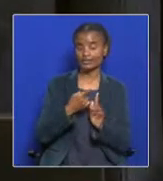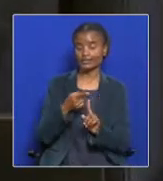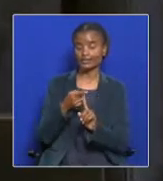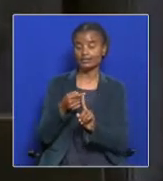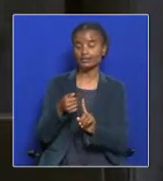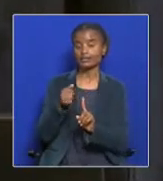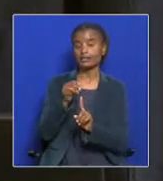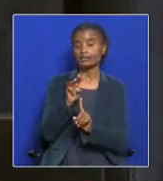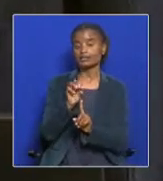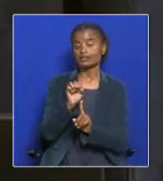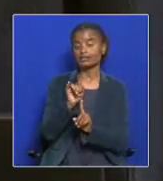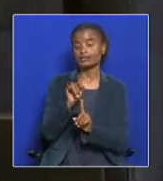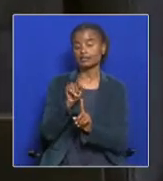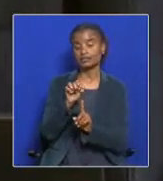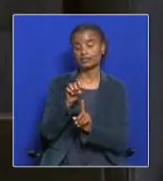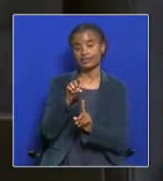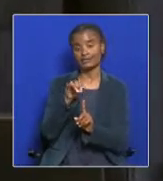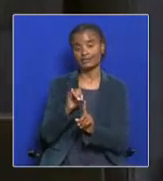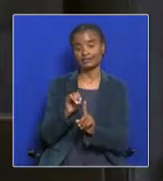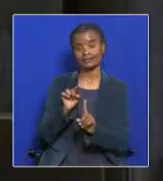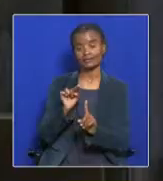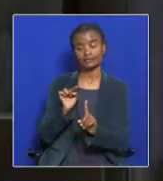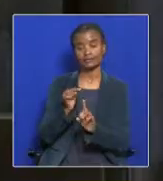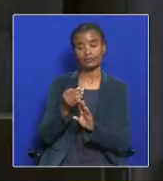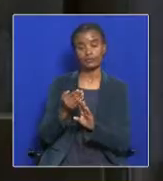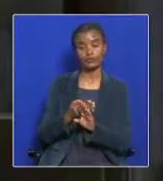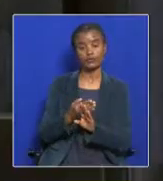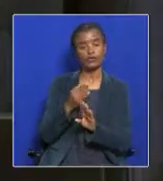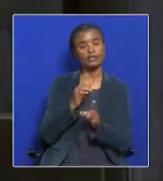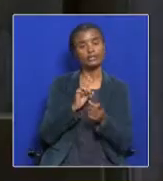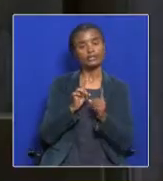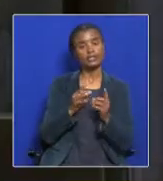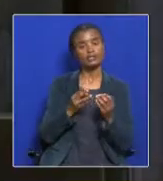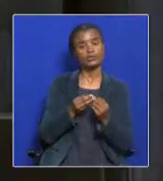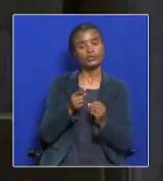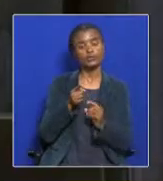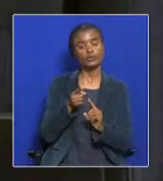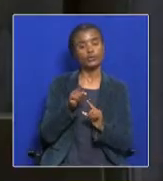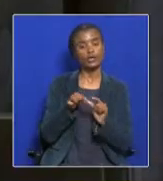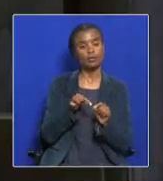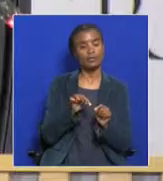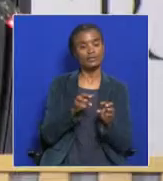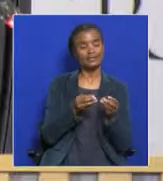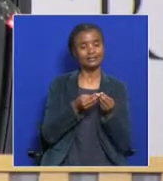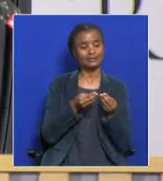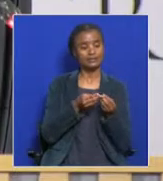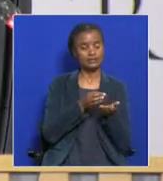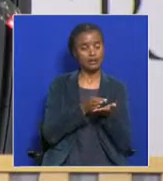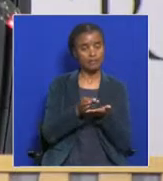you discussing samples. Okay. That's the point that Thank you. Commissioner Khumalo is Yes. saying.